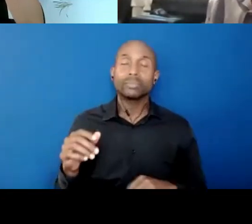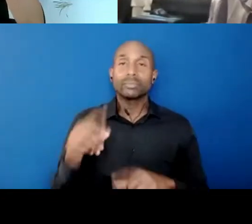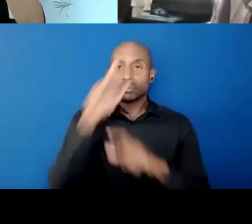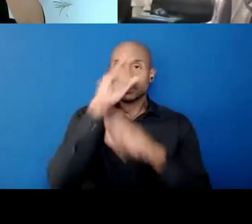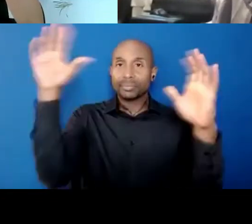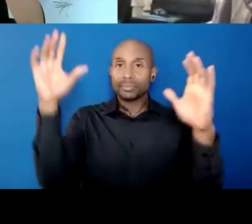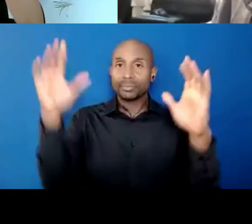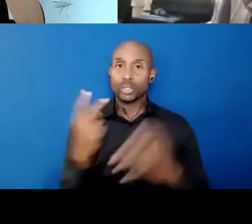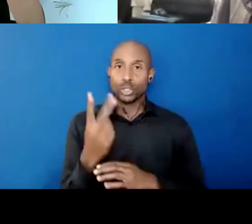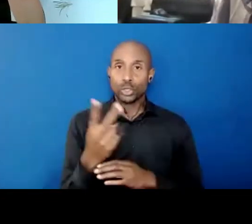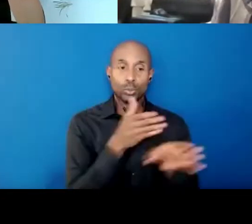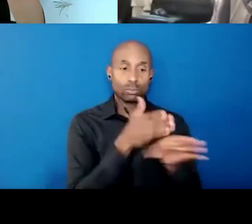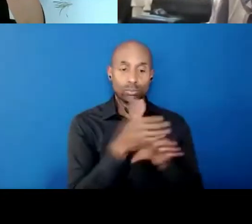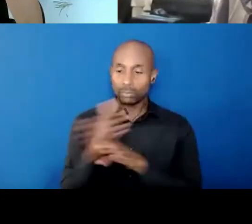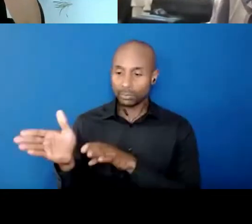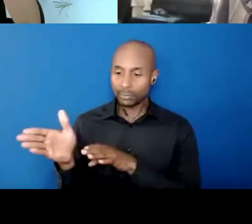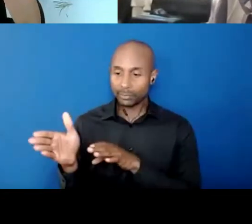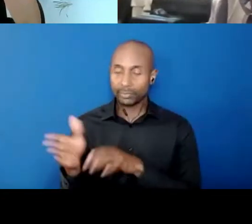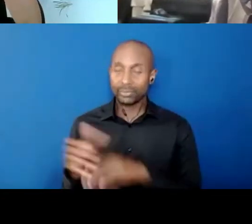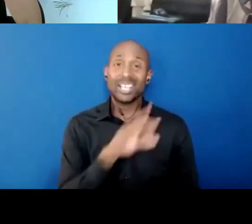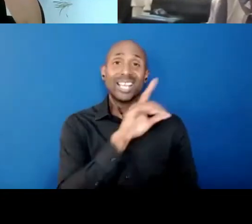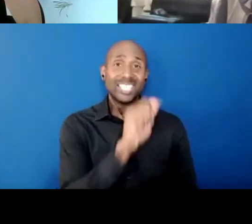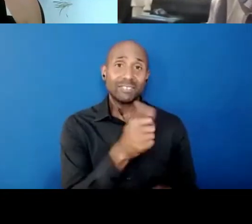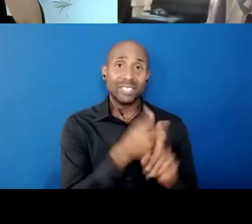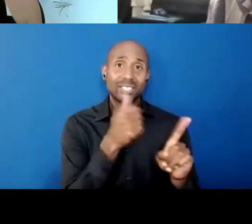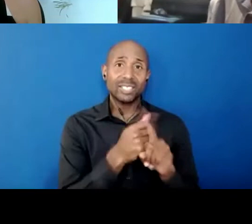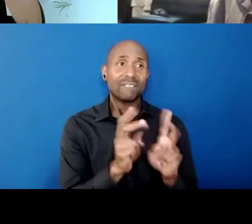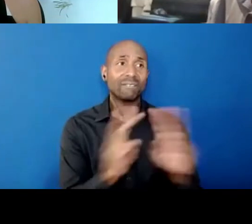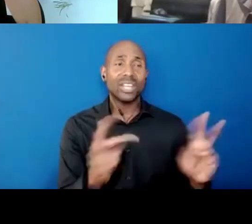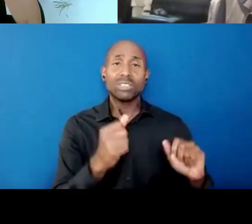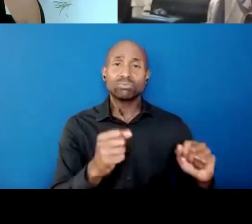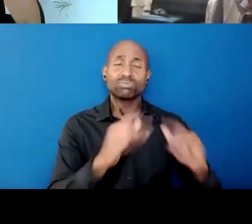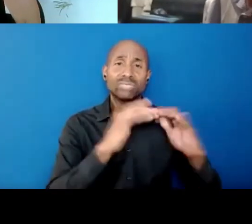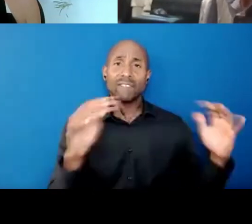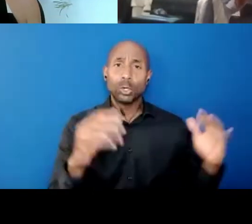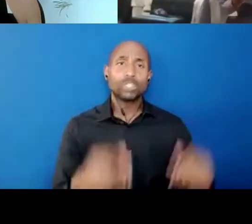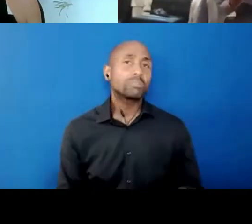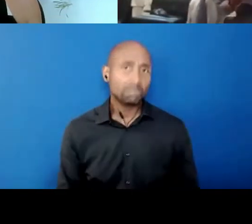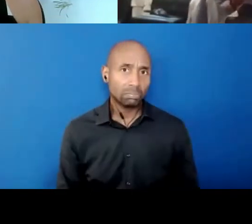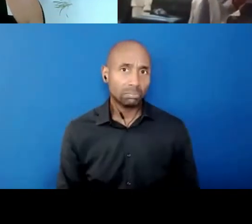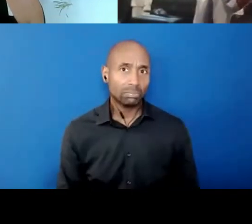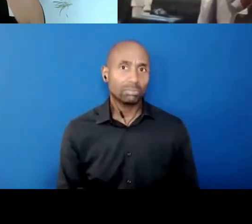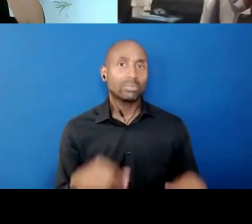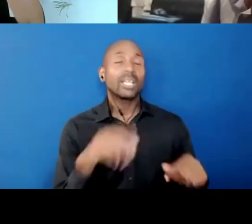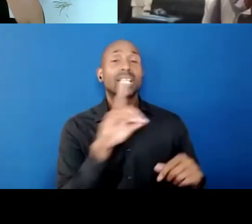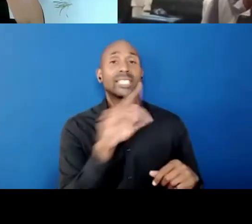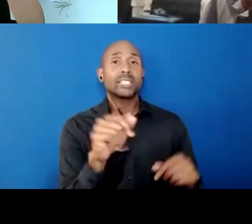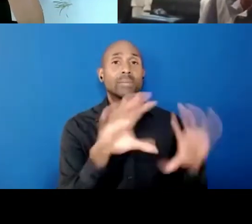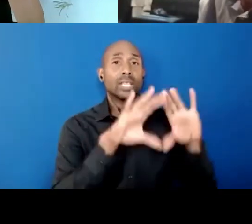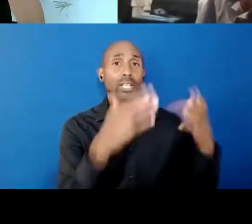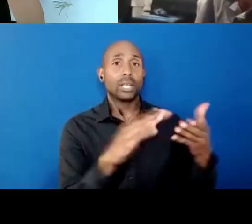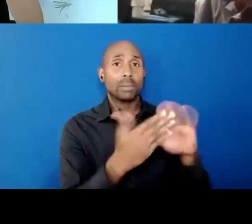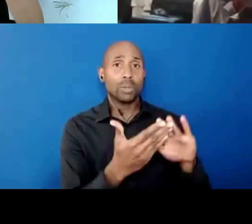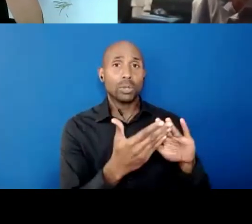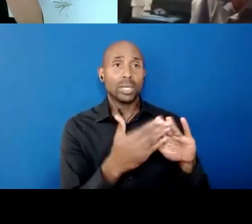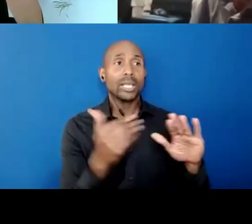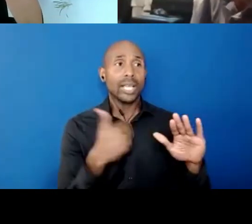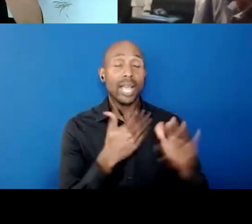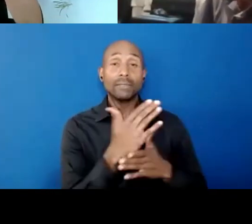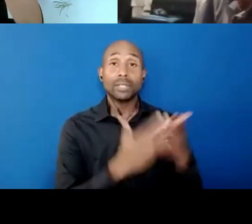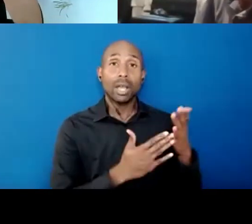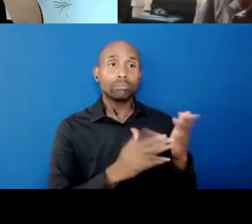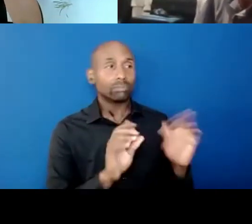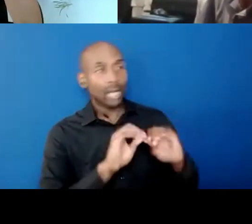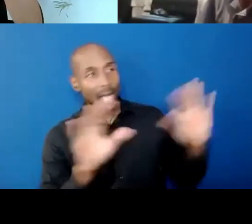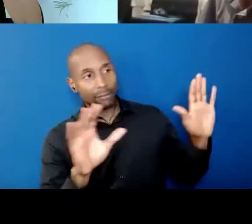very diverse, and kind of within that community, you have people with apparent disabilities, you know,